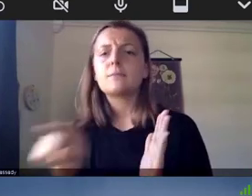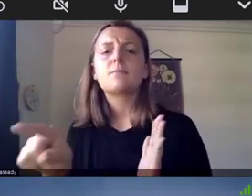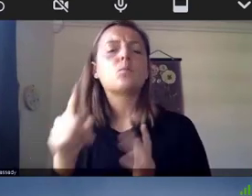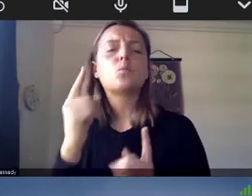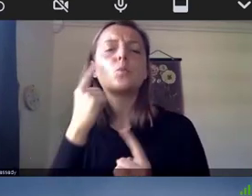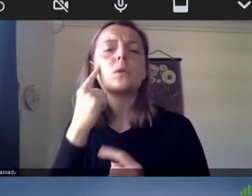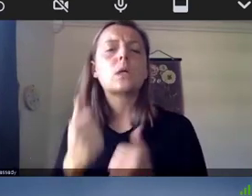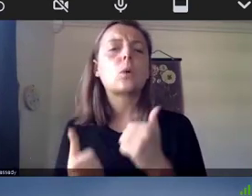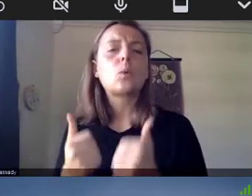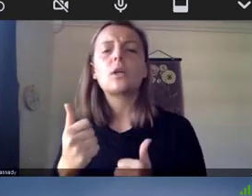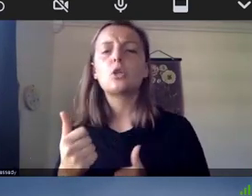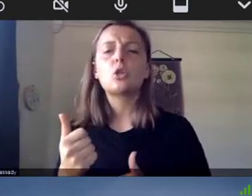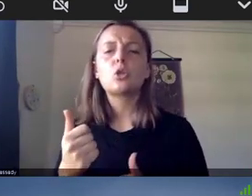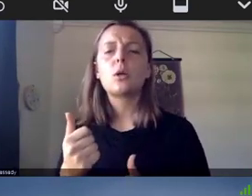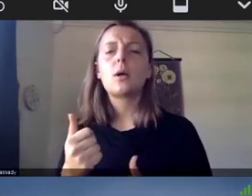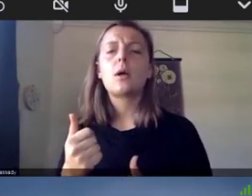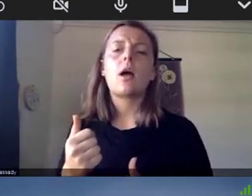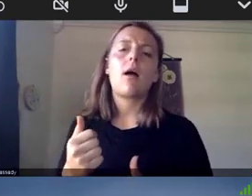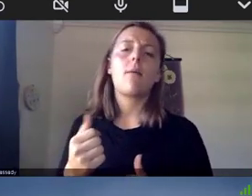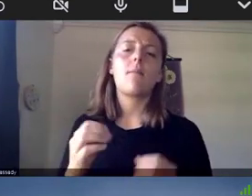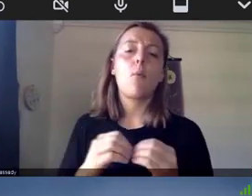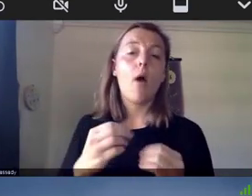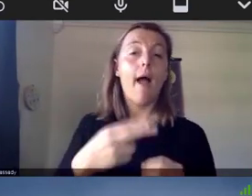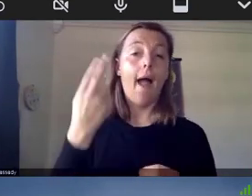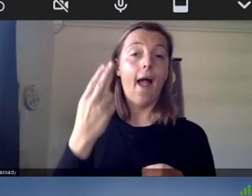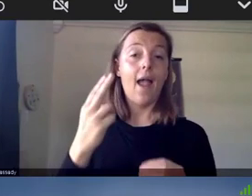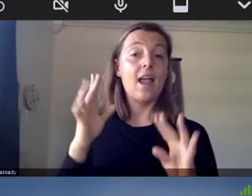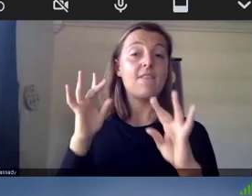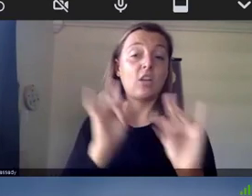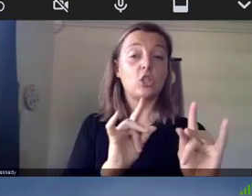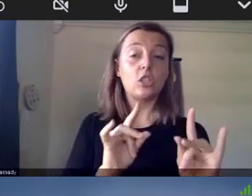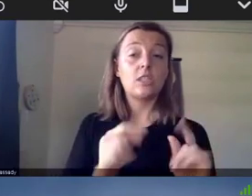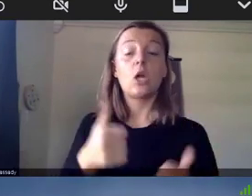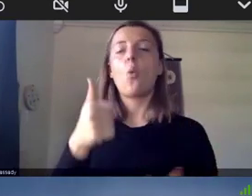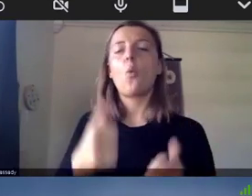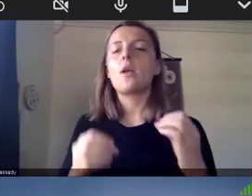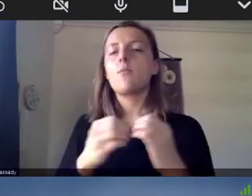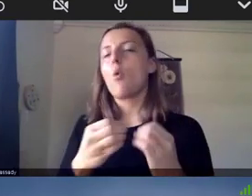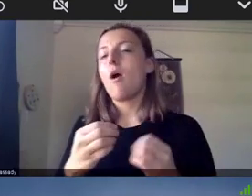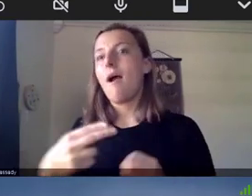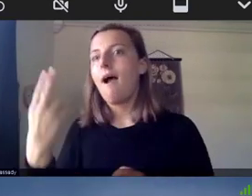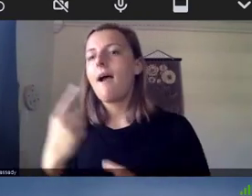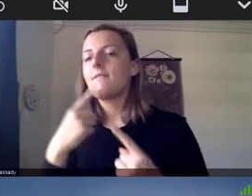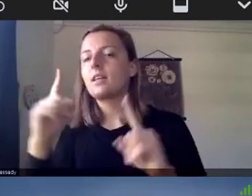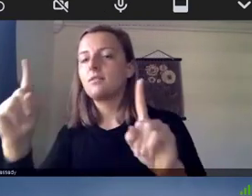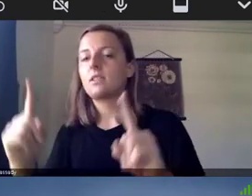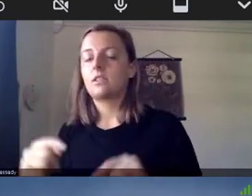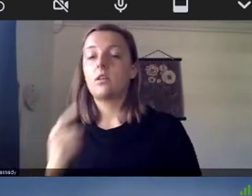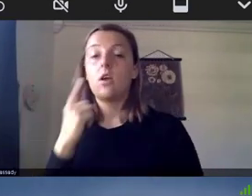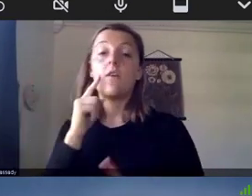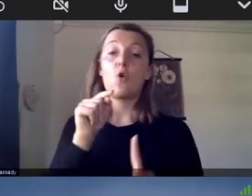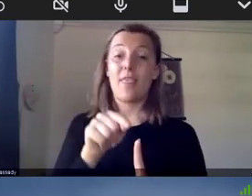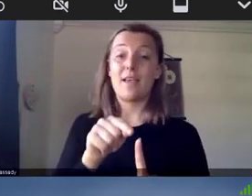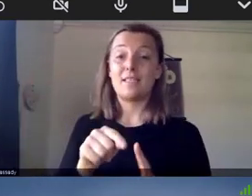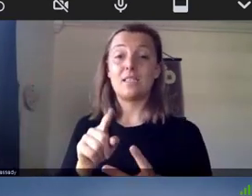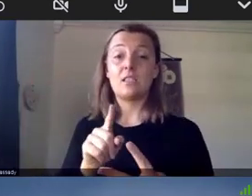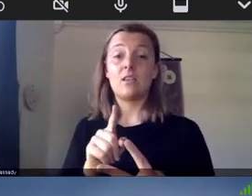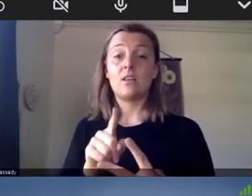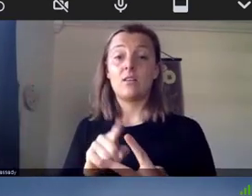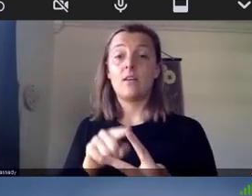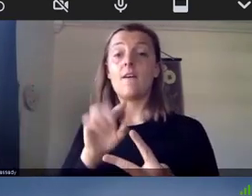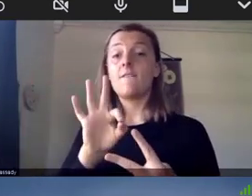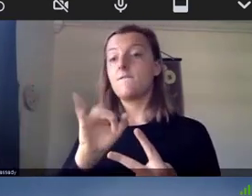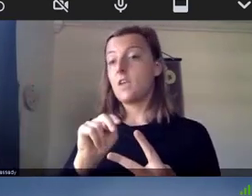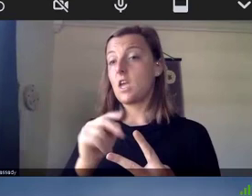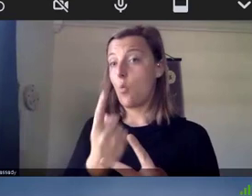higher efficiency. So in this case, fin one would have a higher efficiency because more of